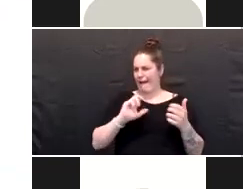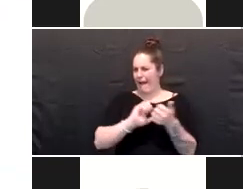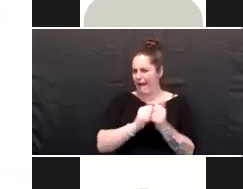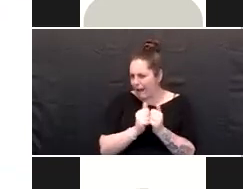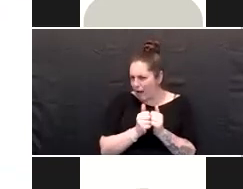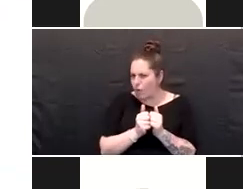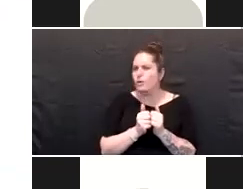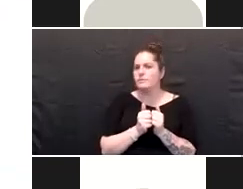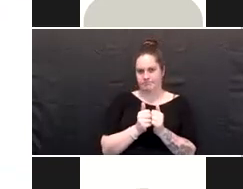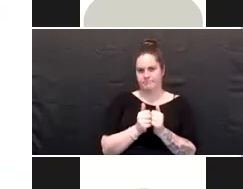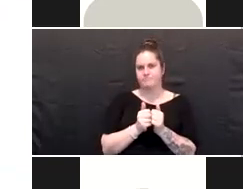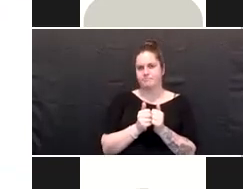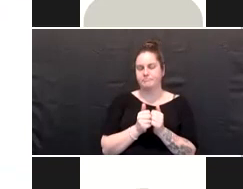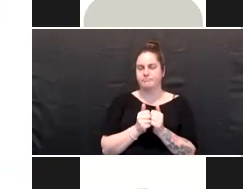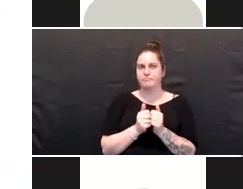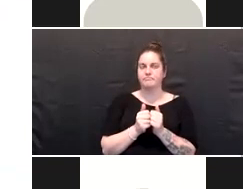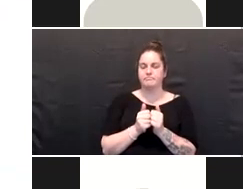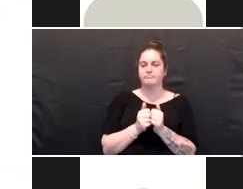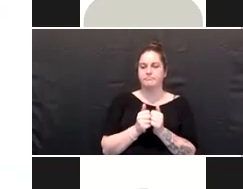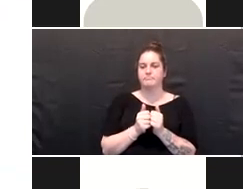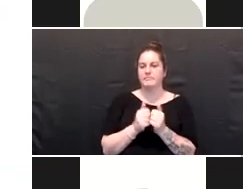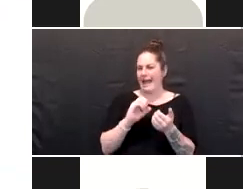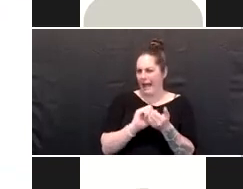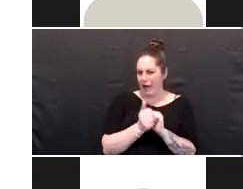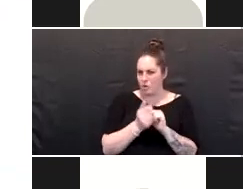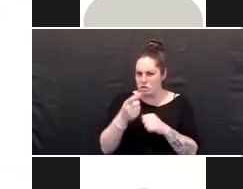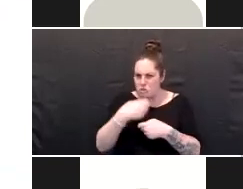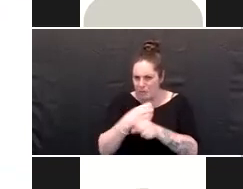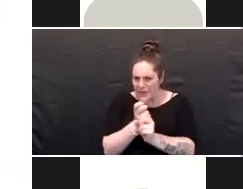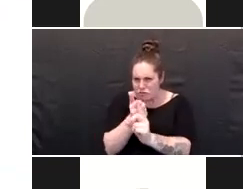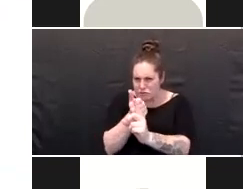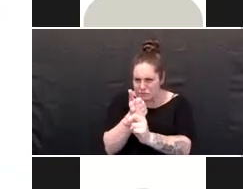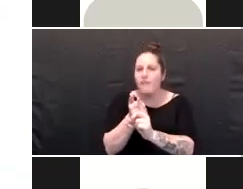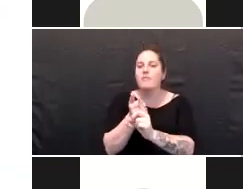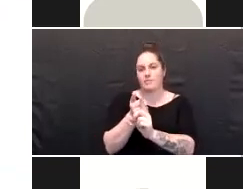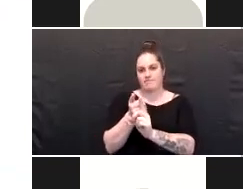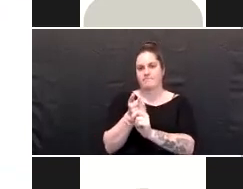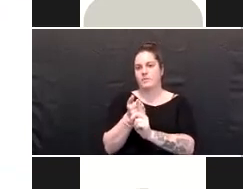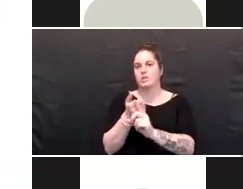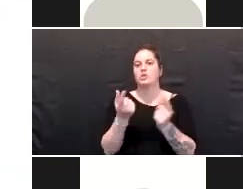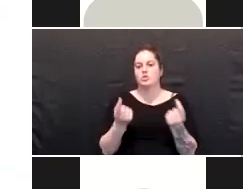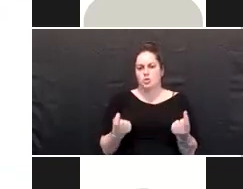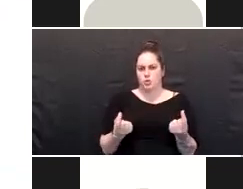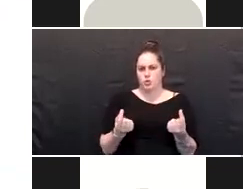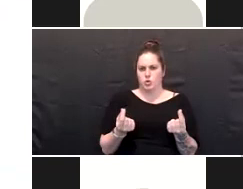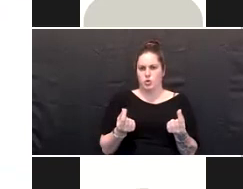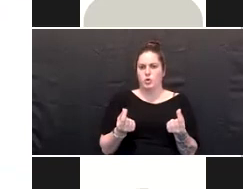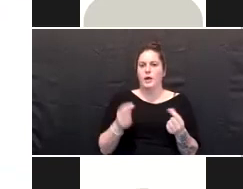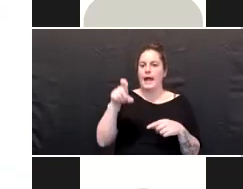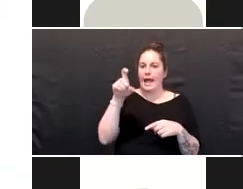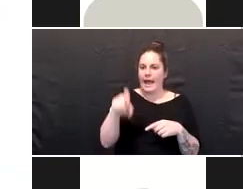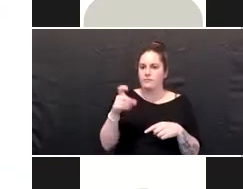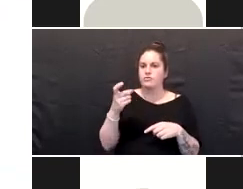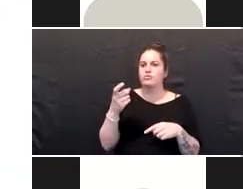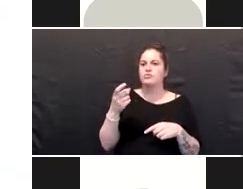How do you go about creating your own study guide? So you we'll have to consult